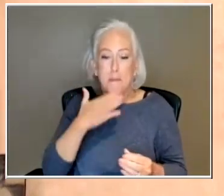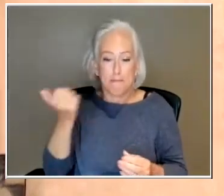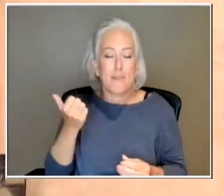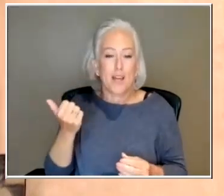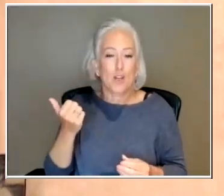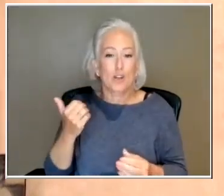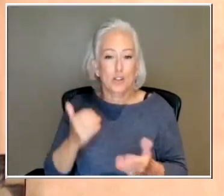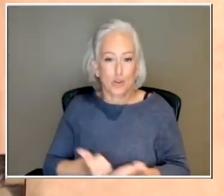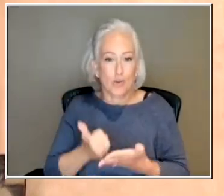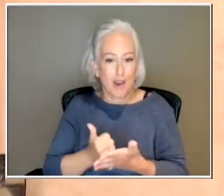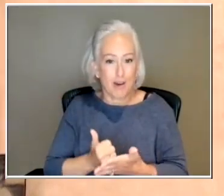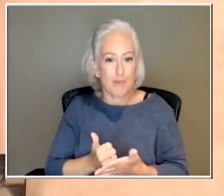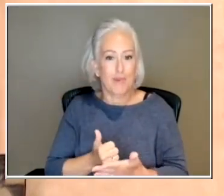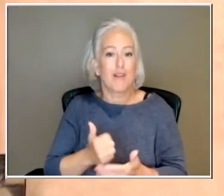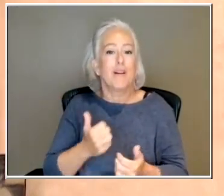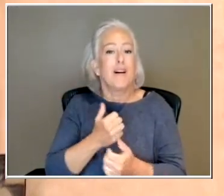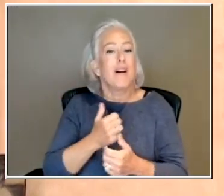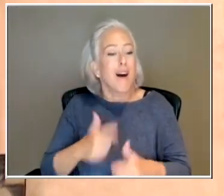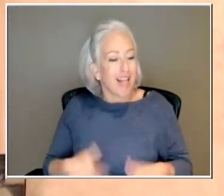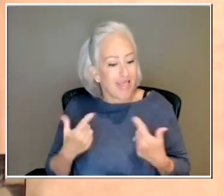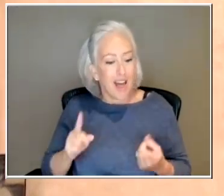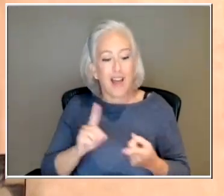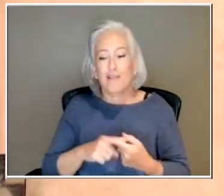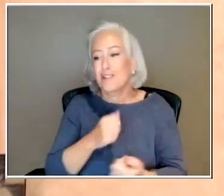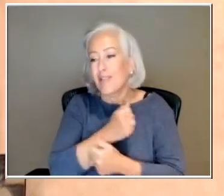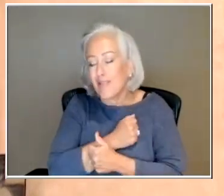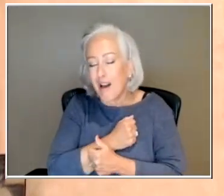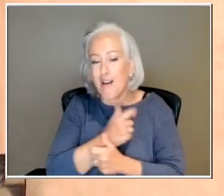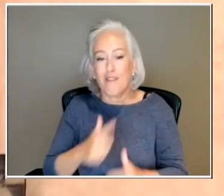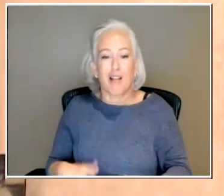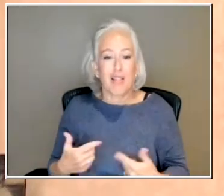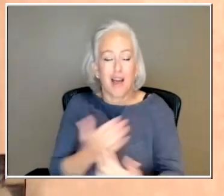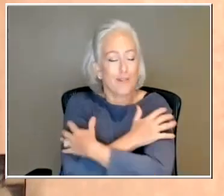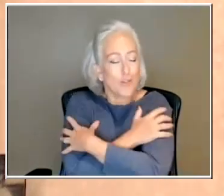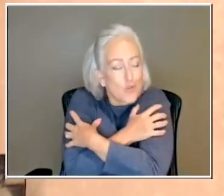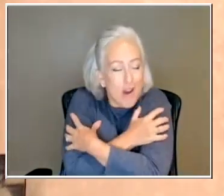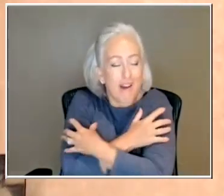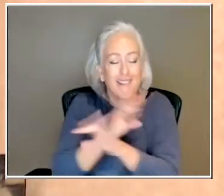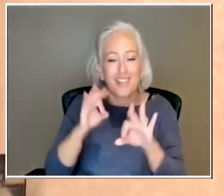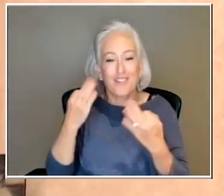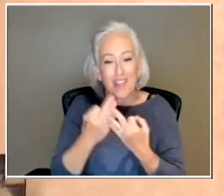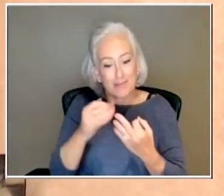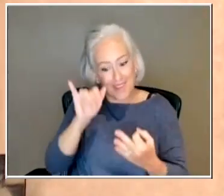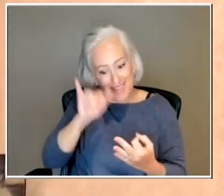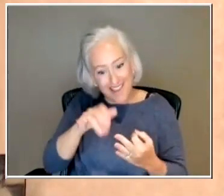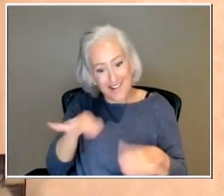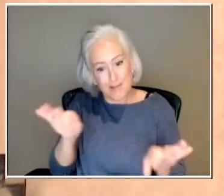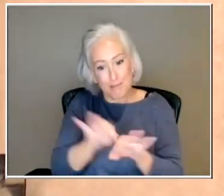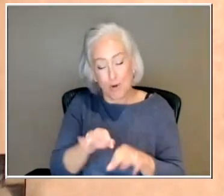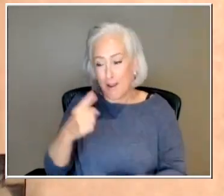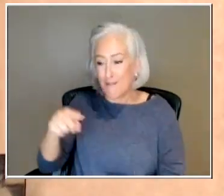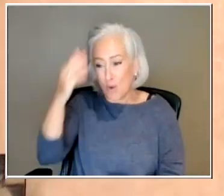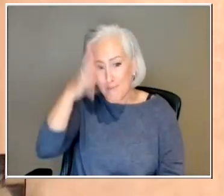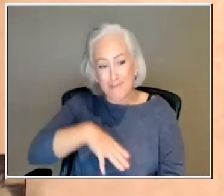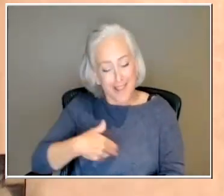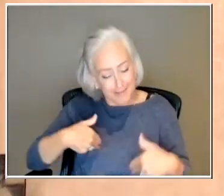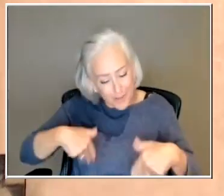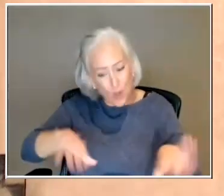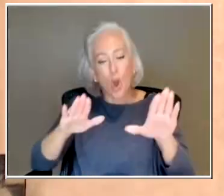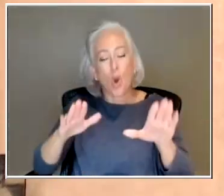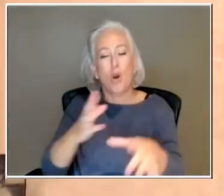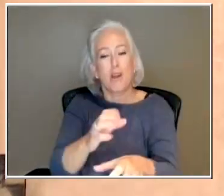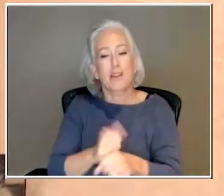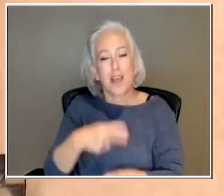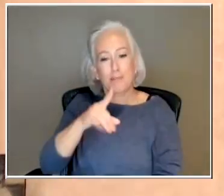to love, being alive to give hugs to your family, that's the most important thing. So for men, get your PSA checked. It's an